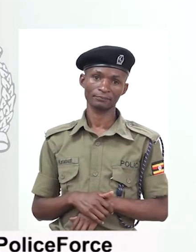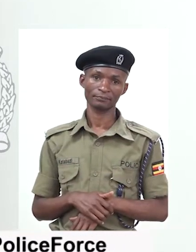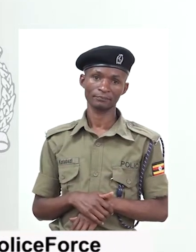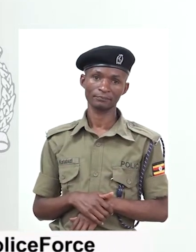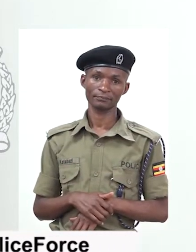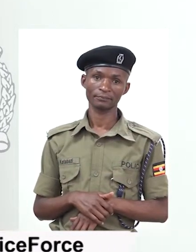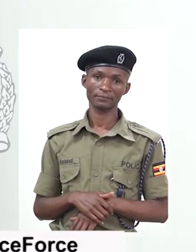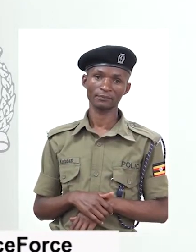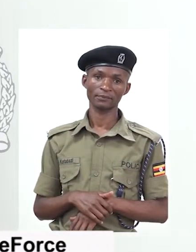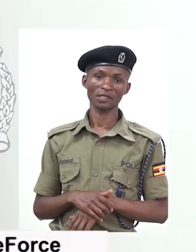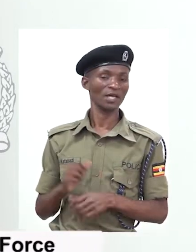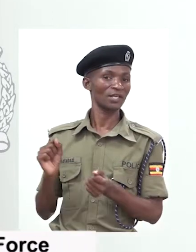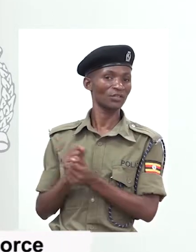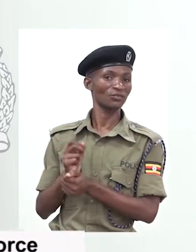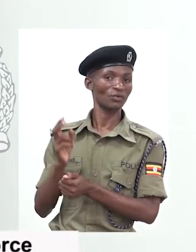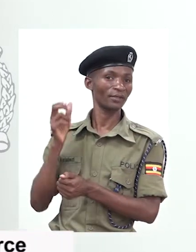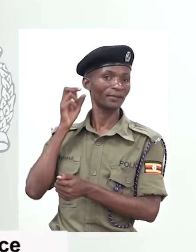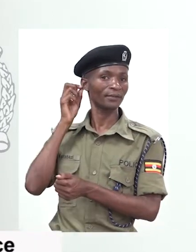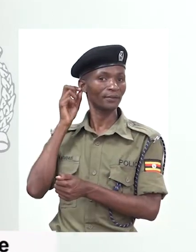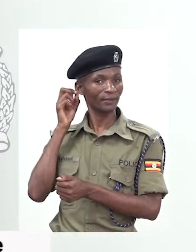ear and the side head.